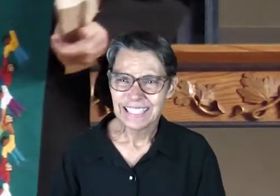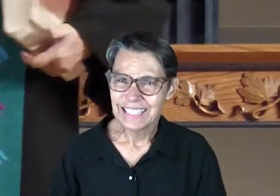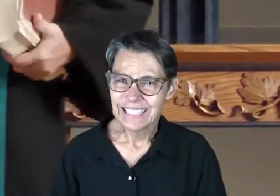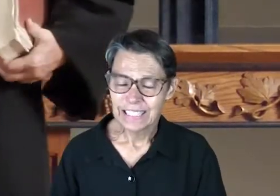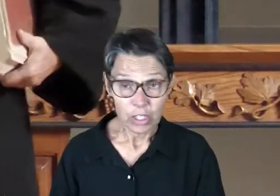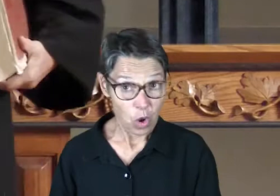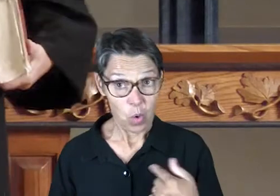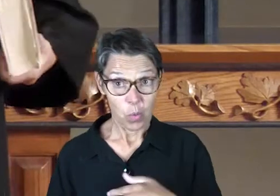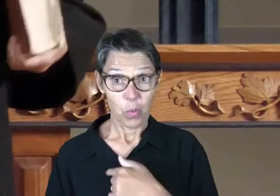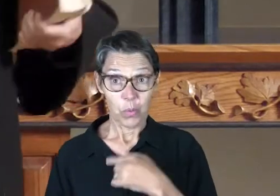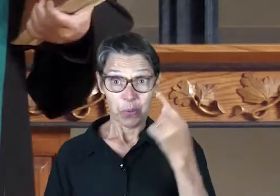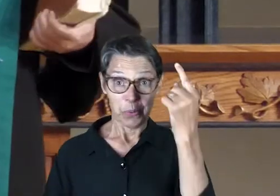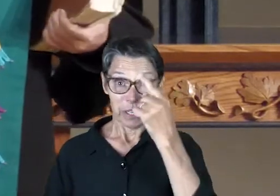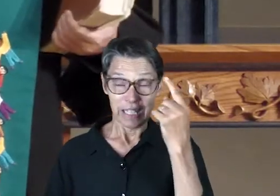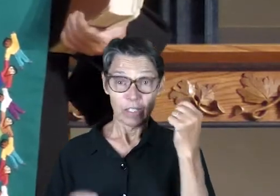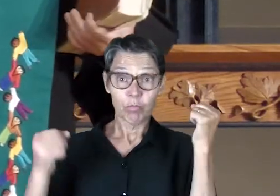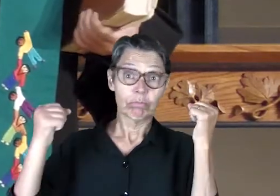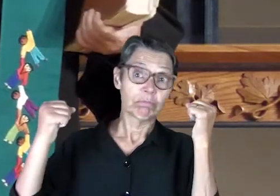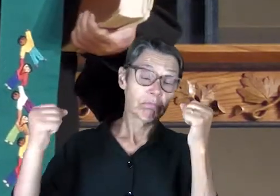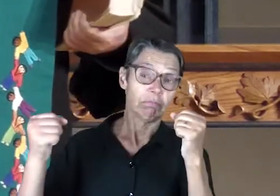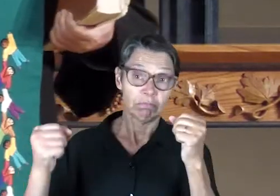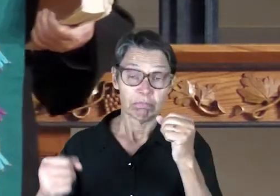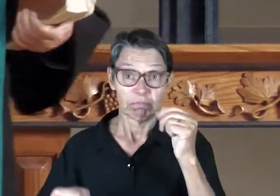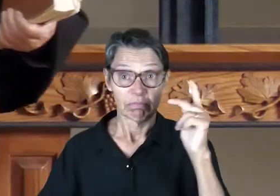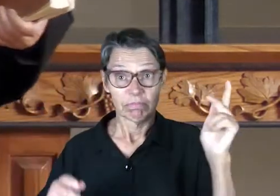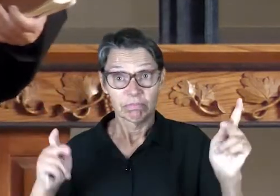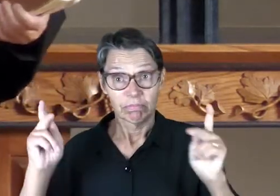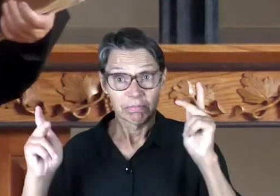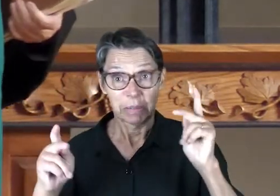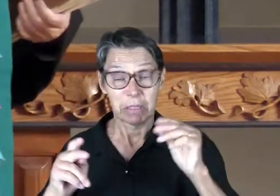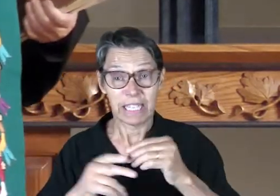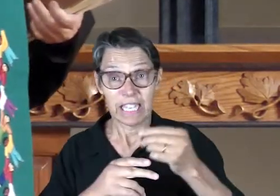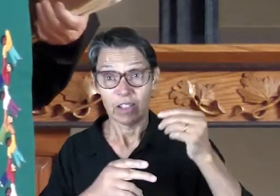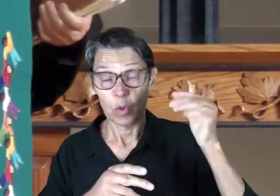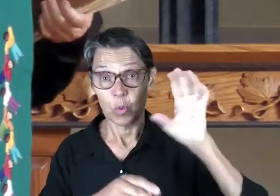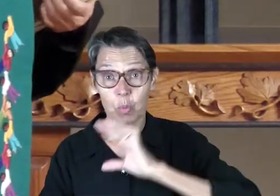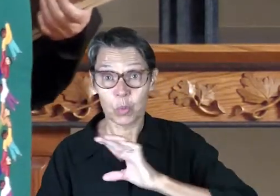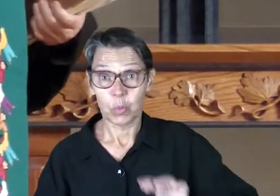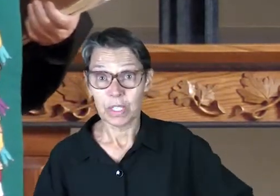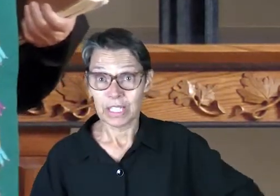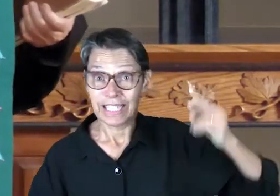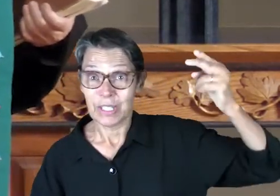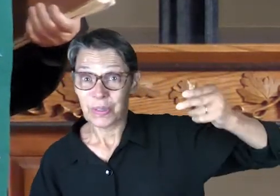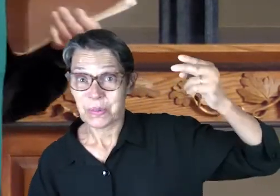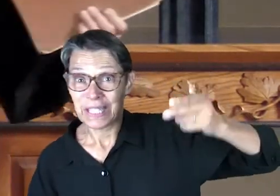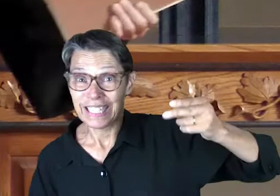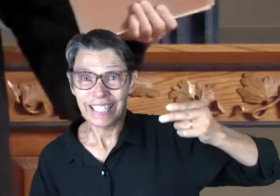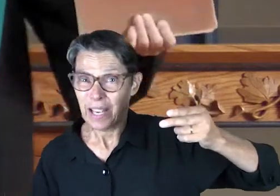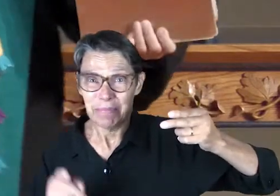We think these great pillars of the faith, I mean, Moses ranks up there with Abraham and Sarah